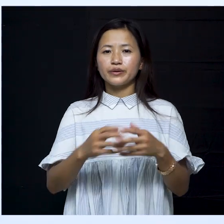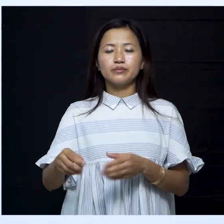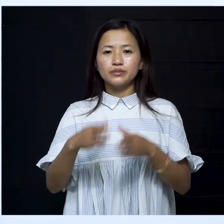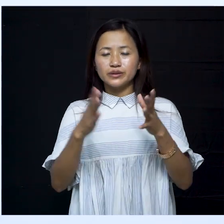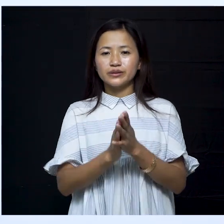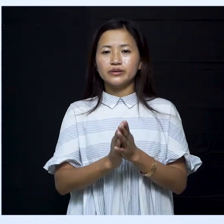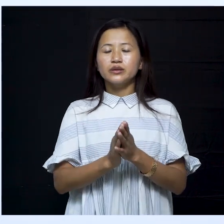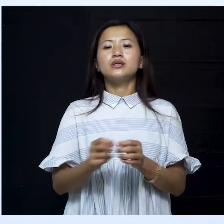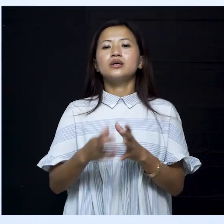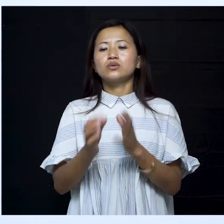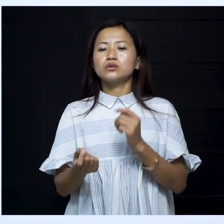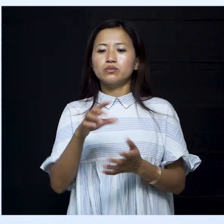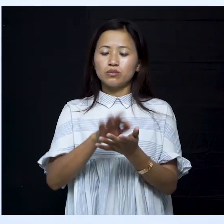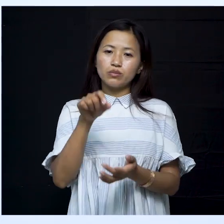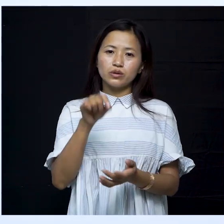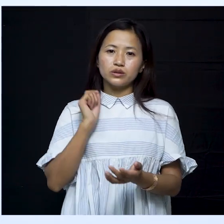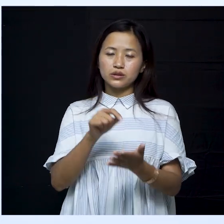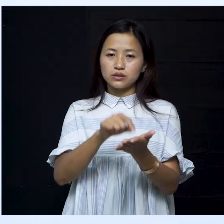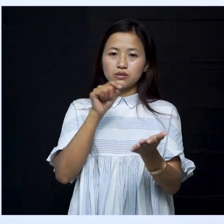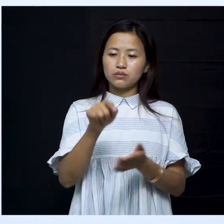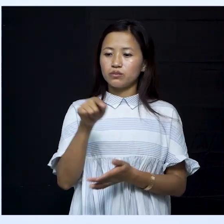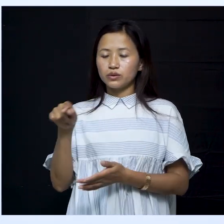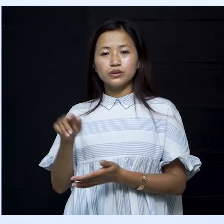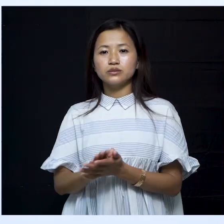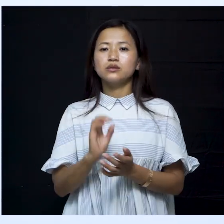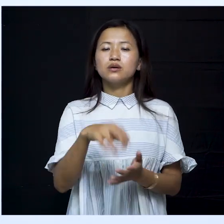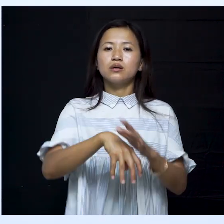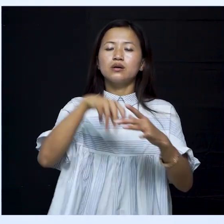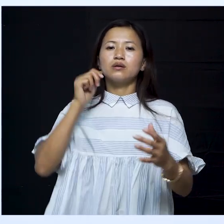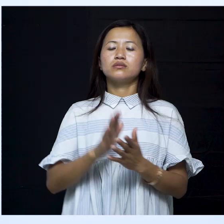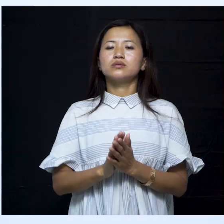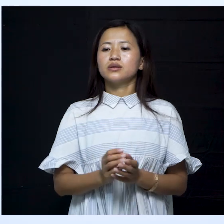out its advantage and some of the